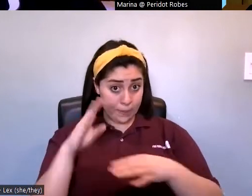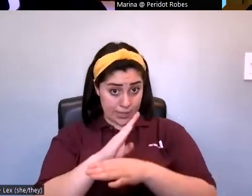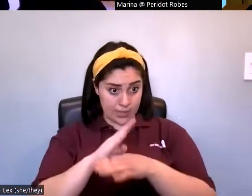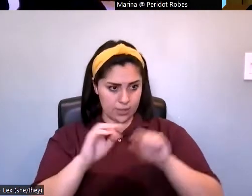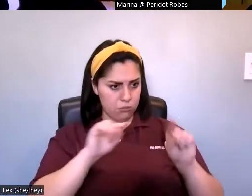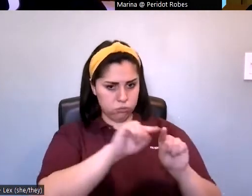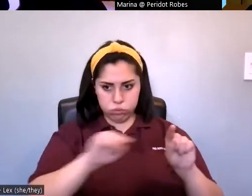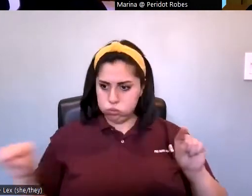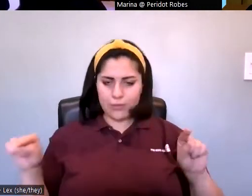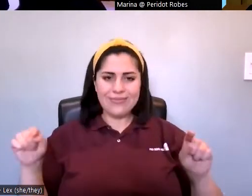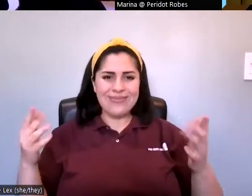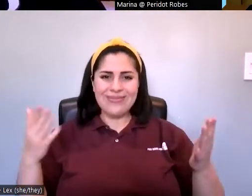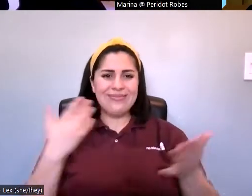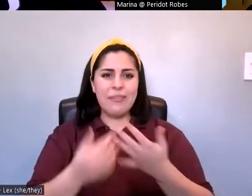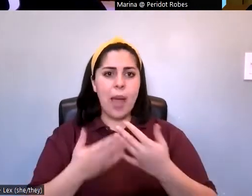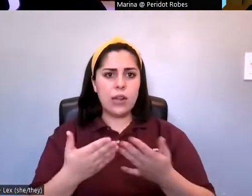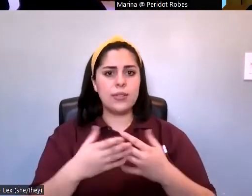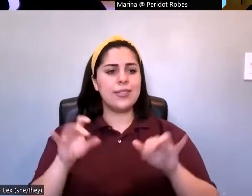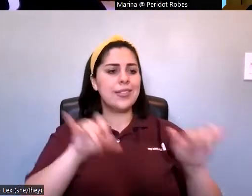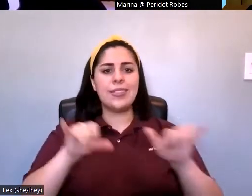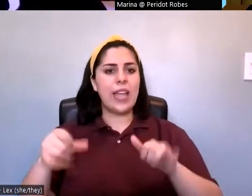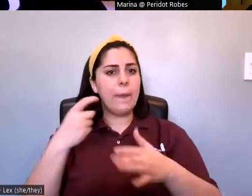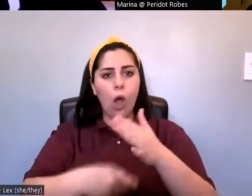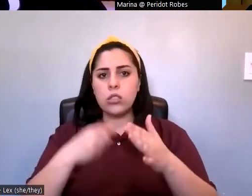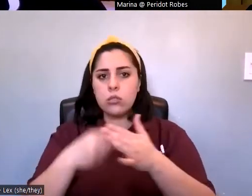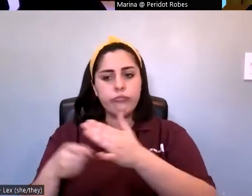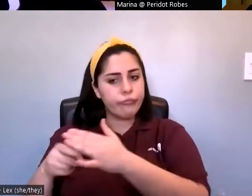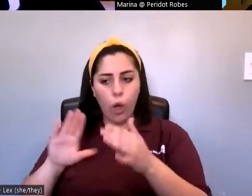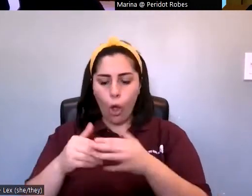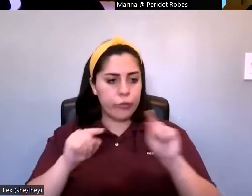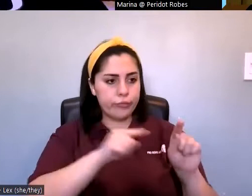per piece, so, you know, the same cost.